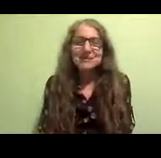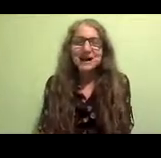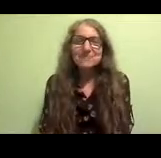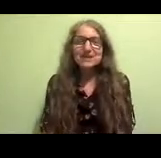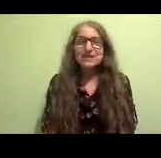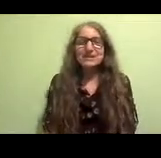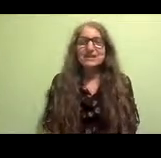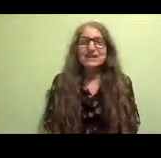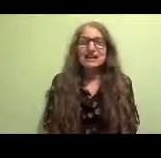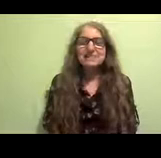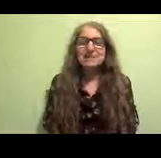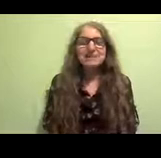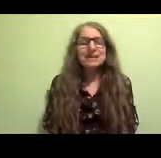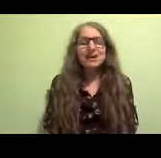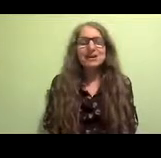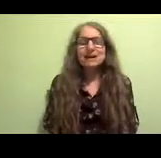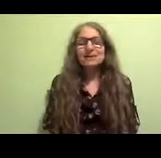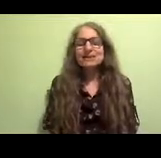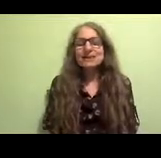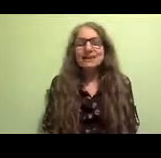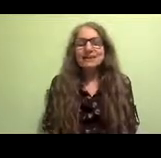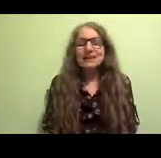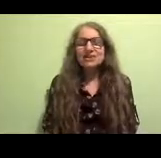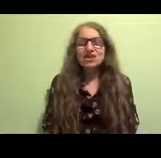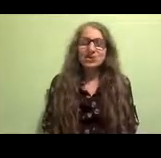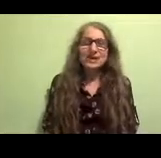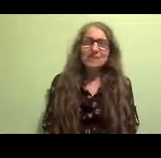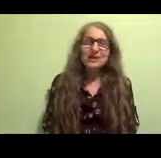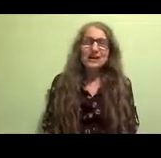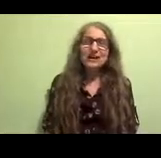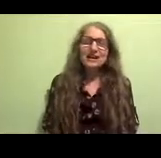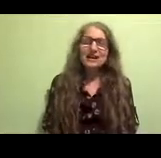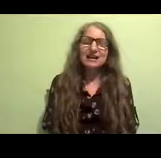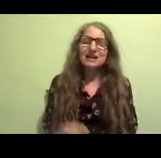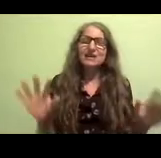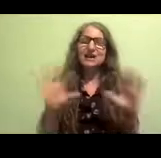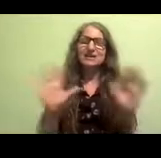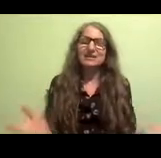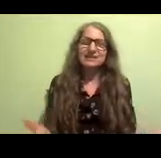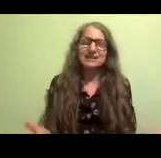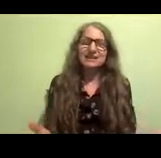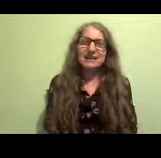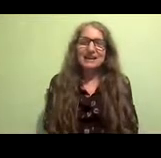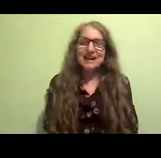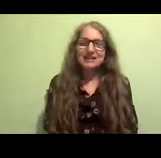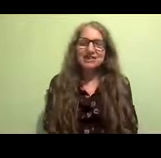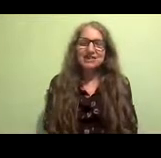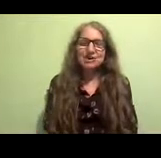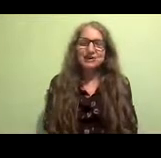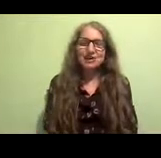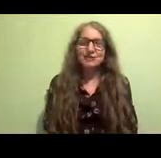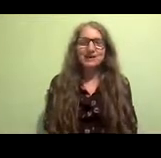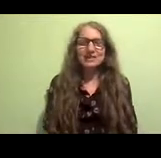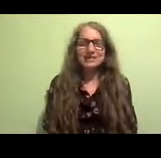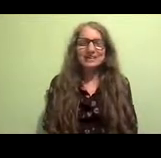So I'm gonna talk about a show that I put on in kind of a concept, and the show was